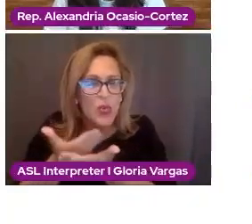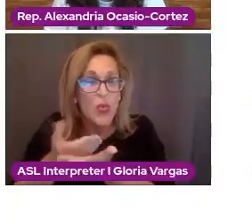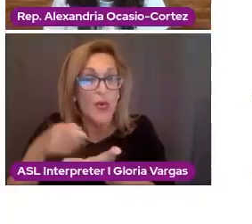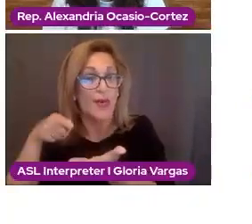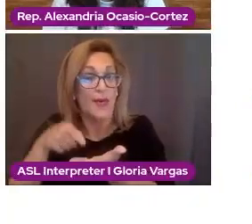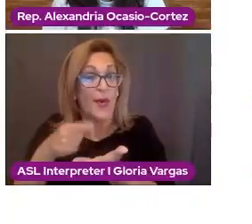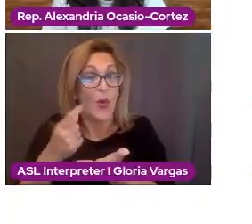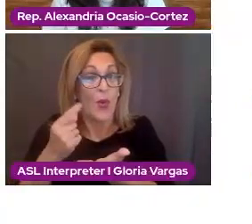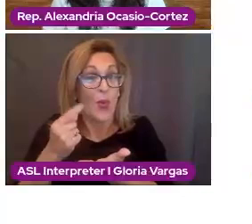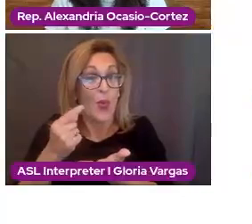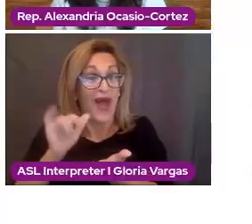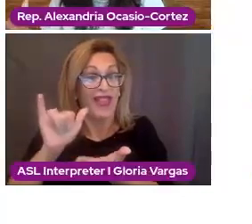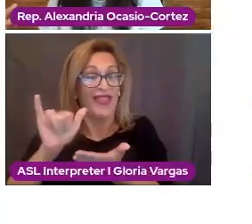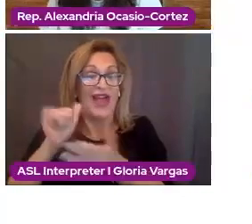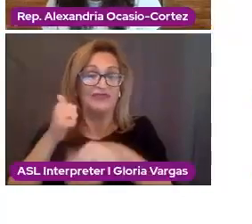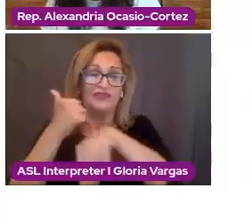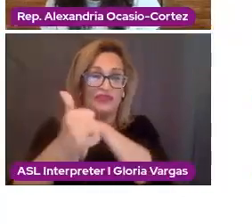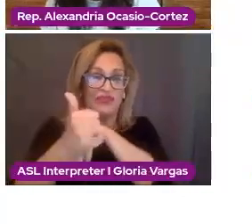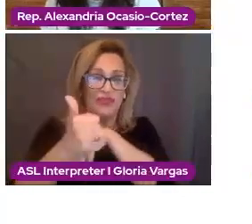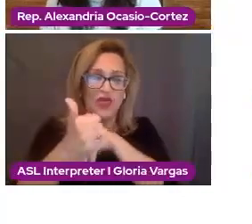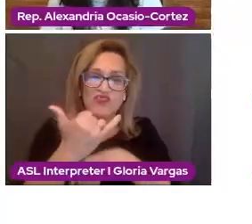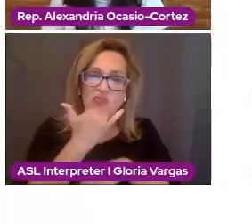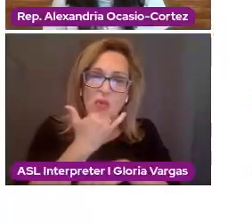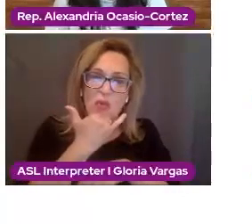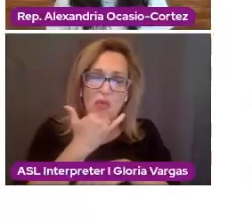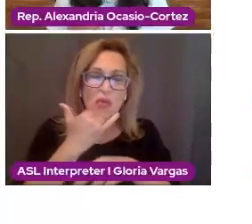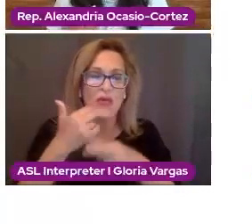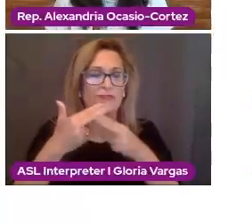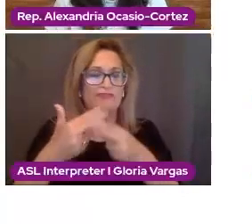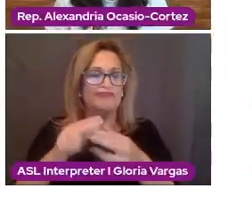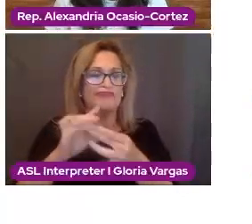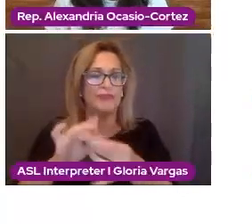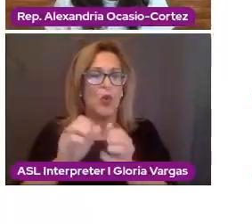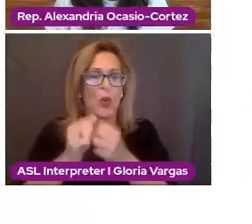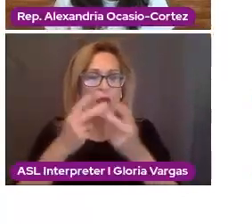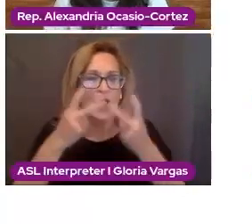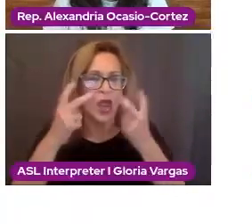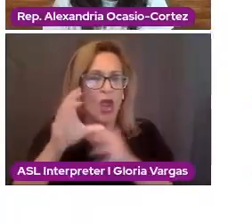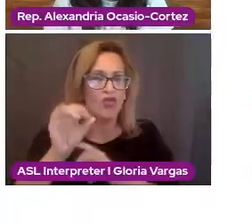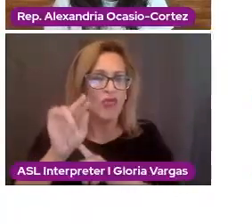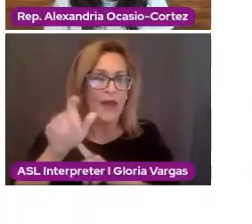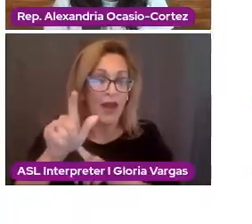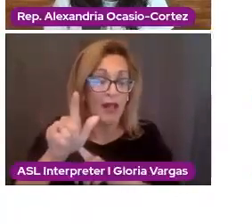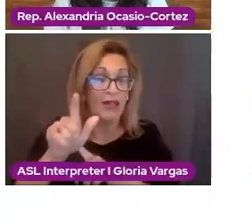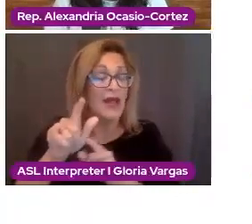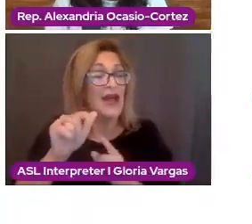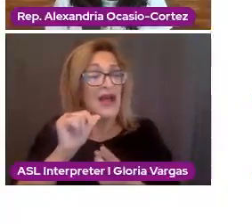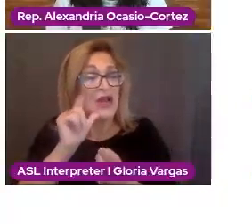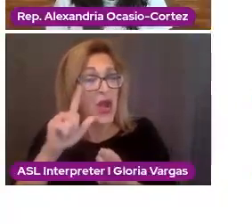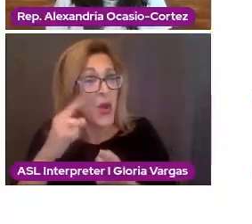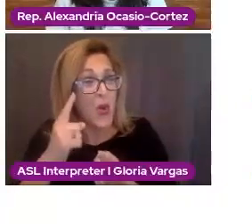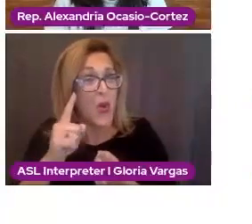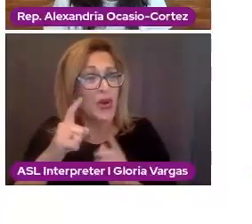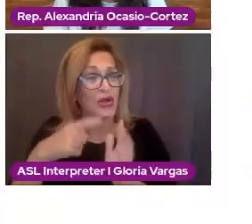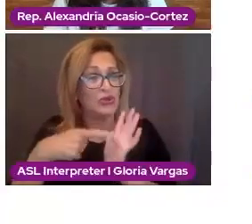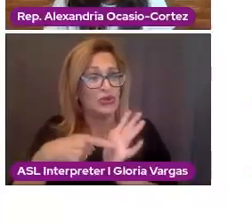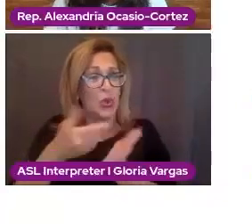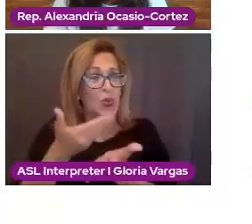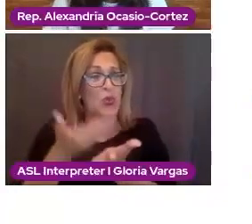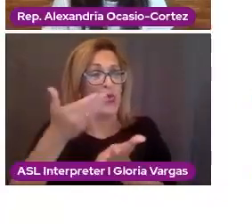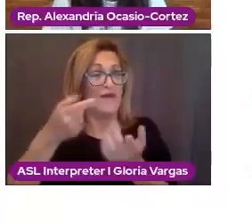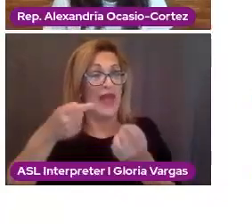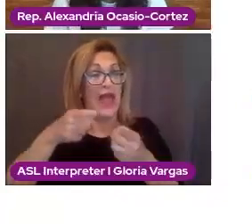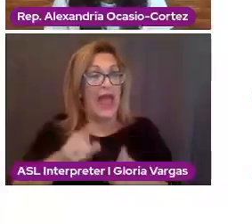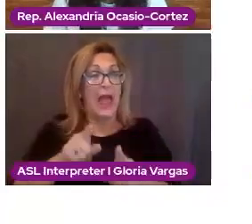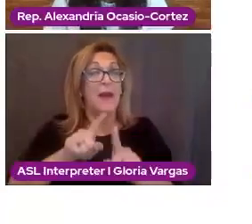require not just something to have happened, but it really requires a very elevated level of acknowledging